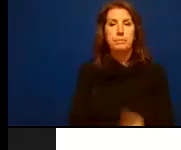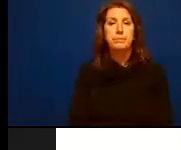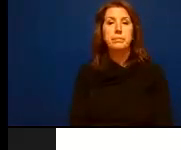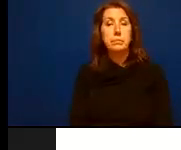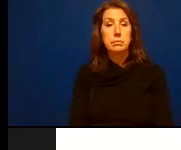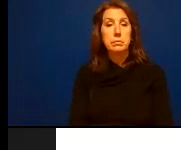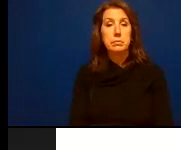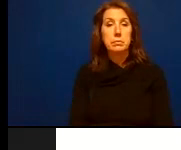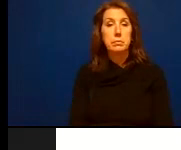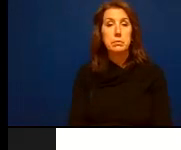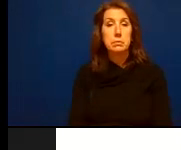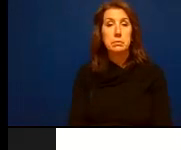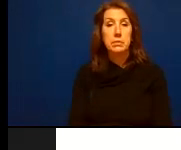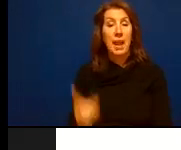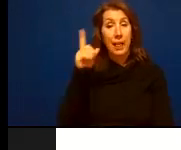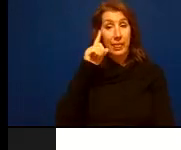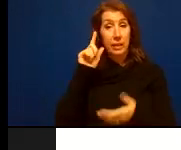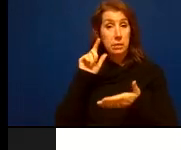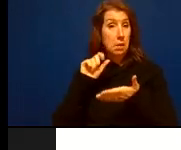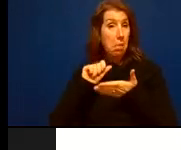Actually, I think that's maybe it. And so,